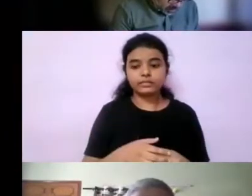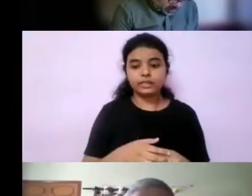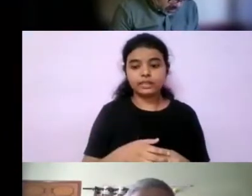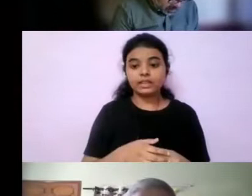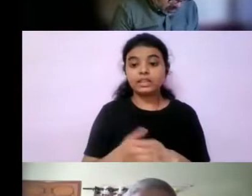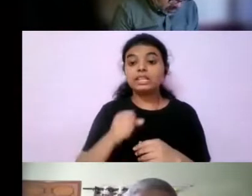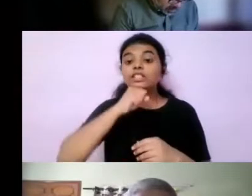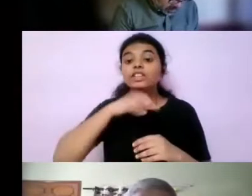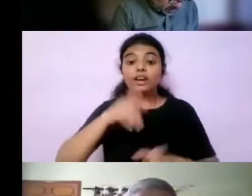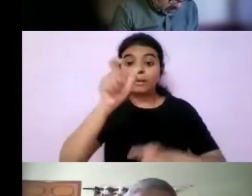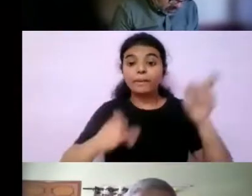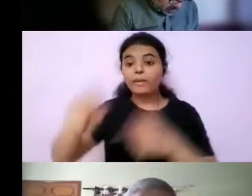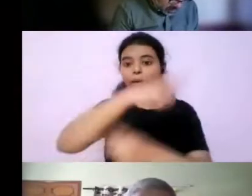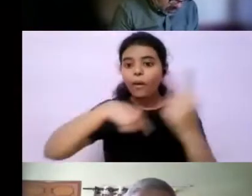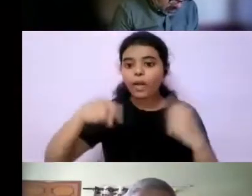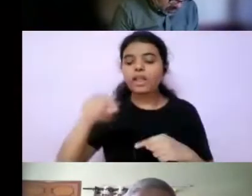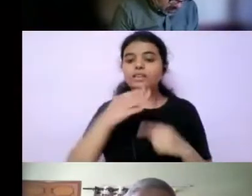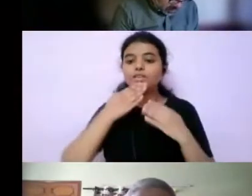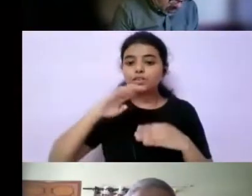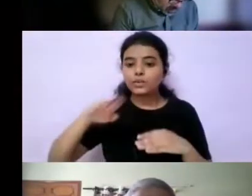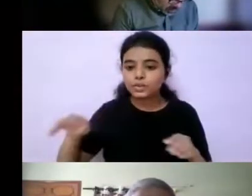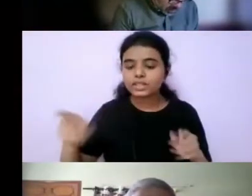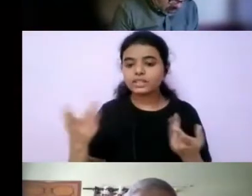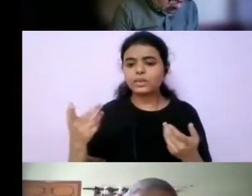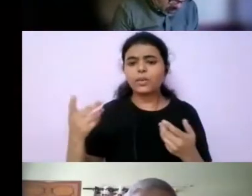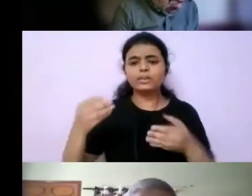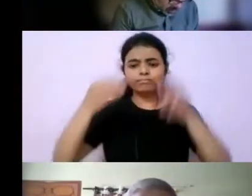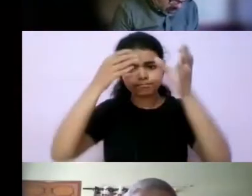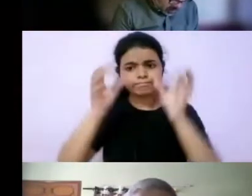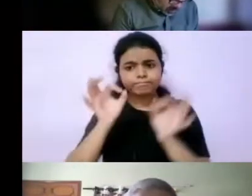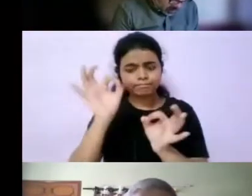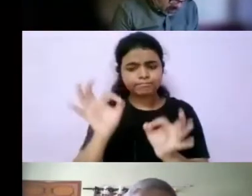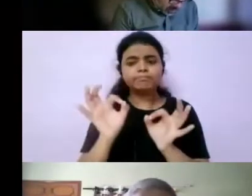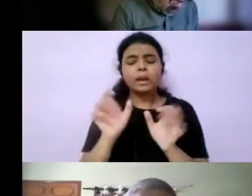younger generation of students and scholars alike